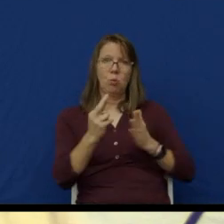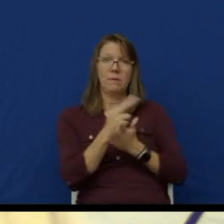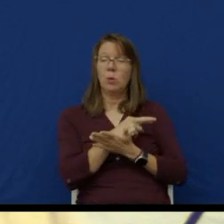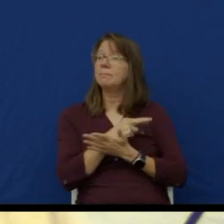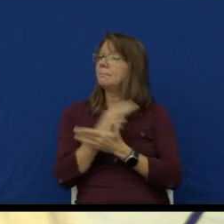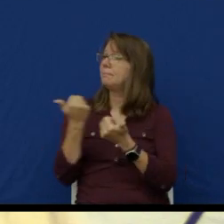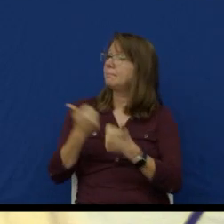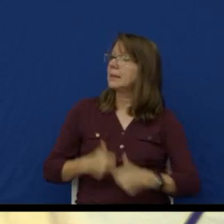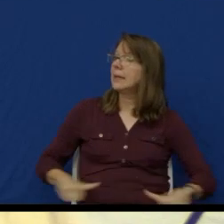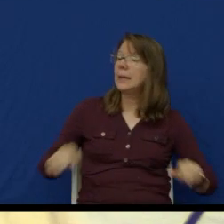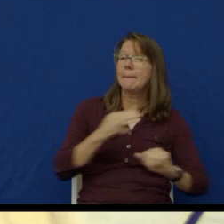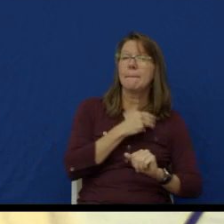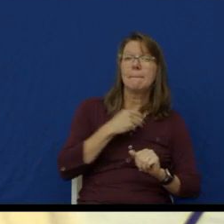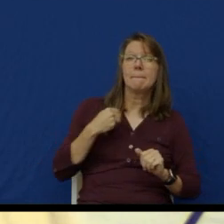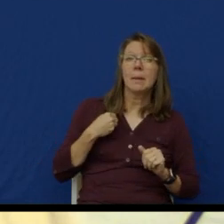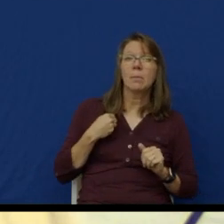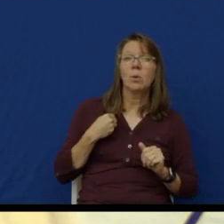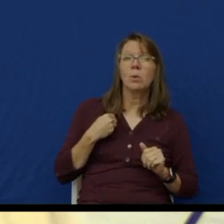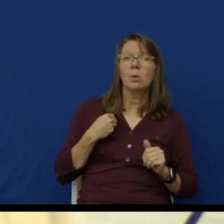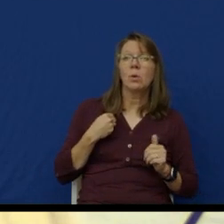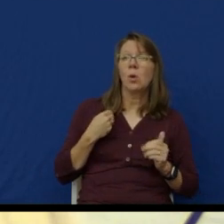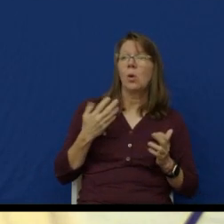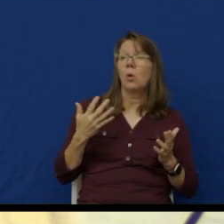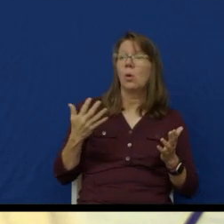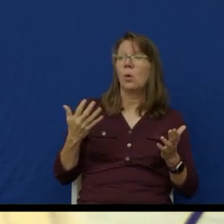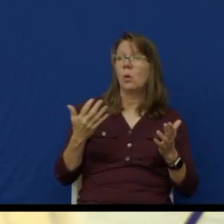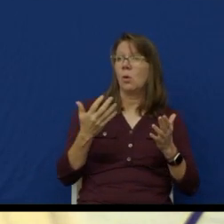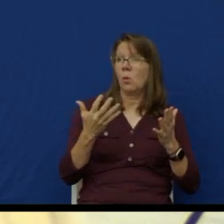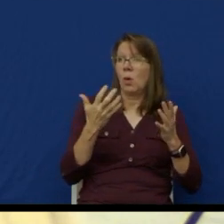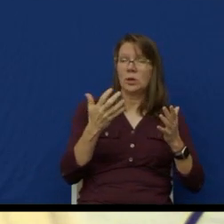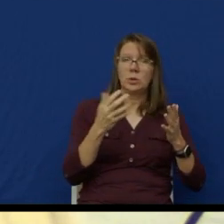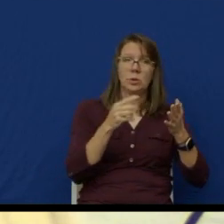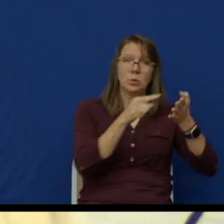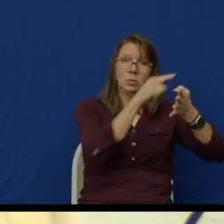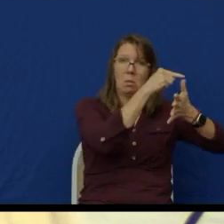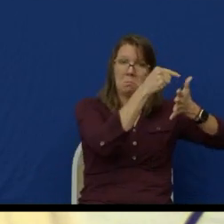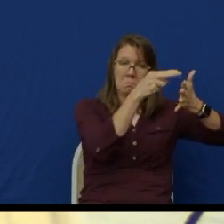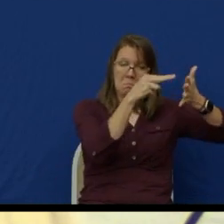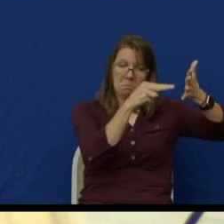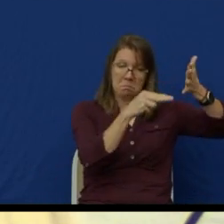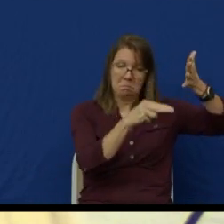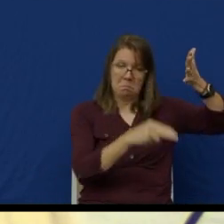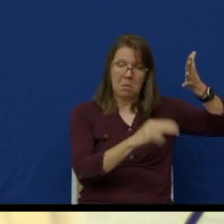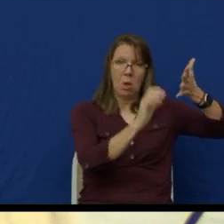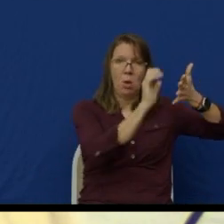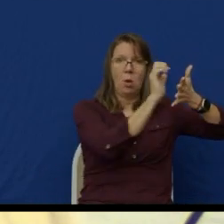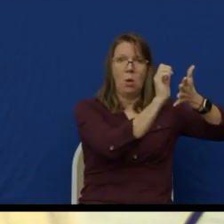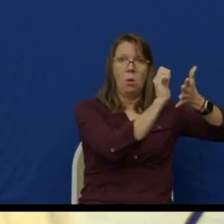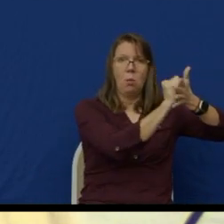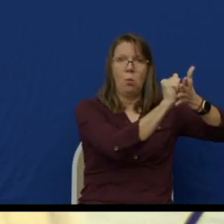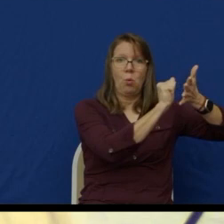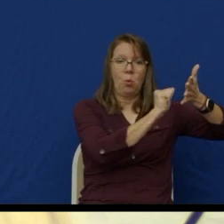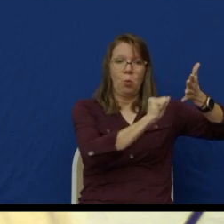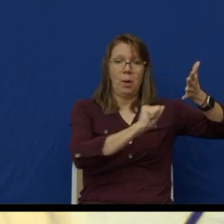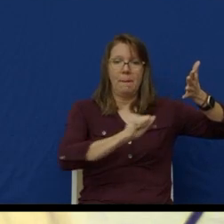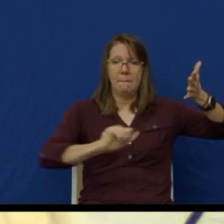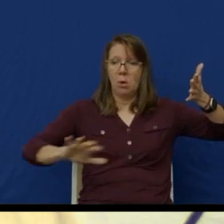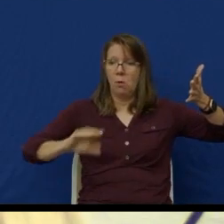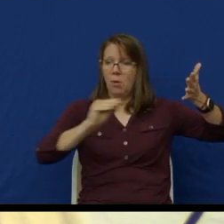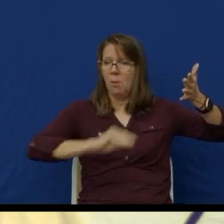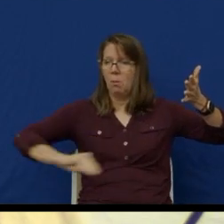member wish to have any of the consent items removed to the regular discussion agenda?